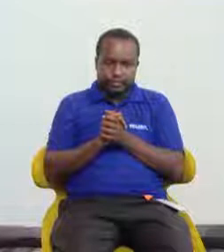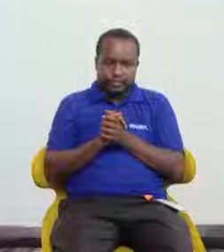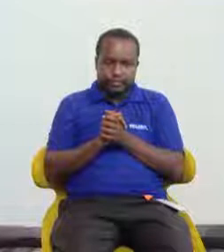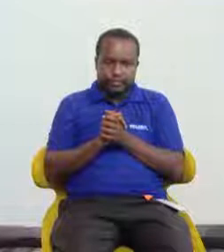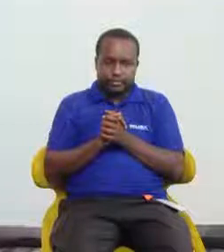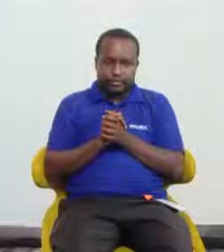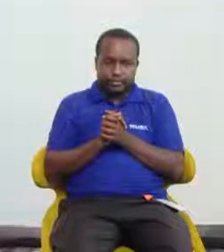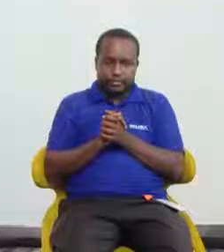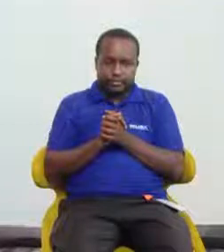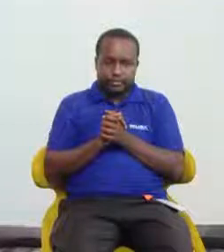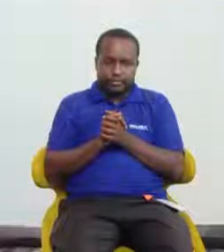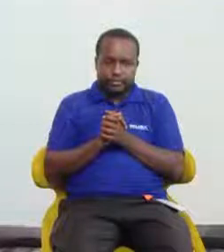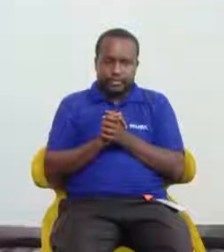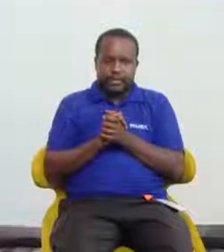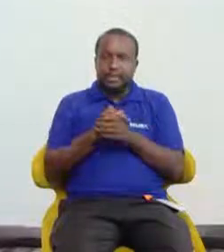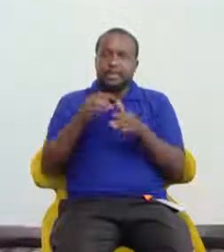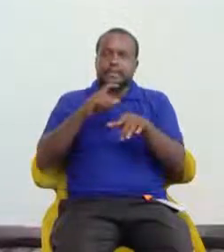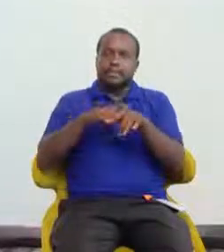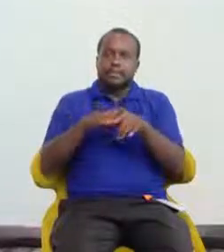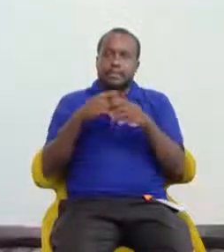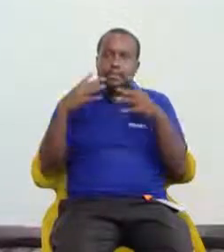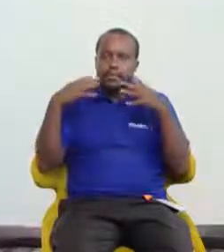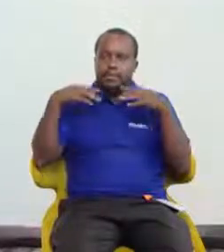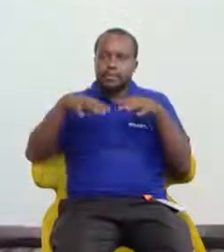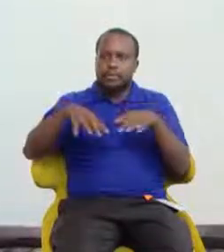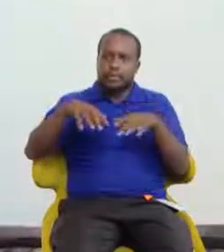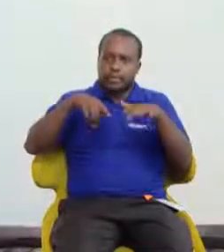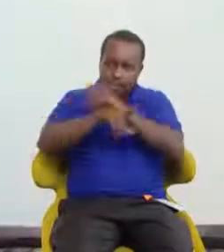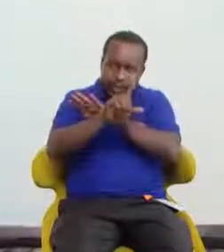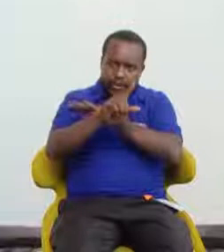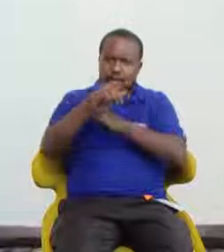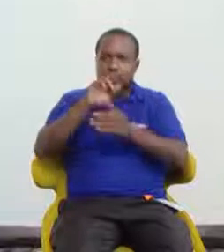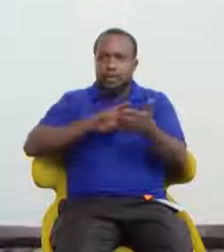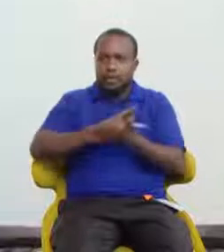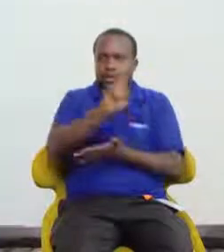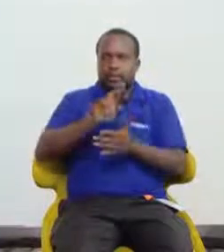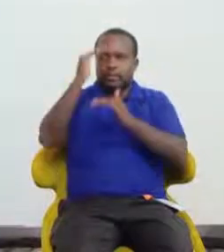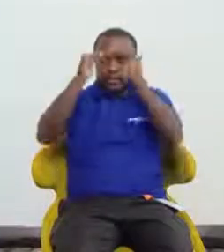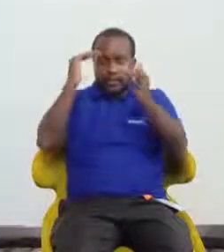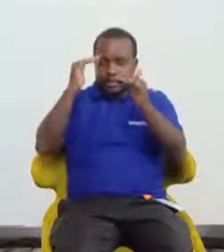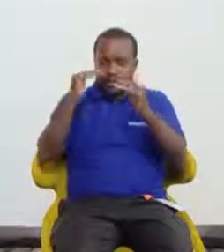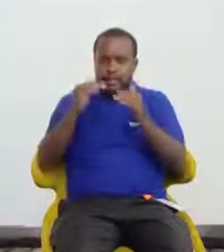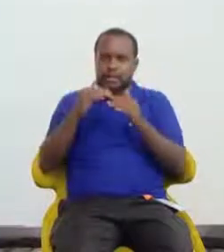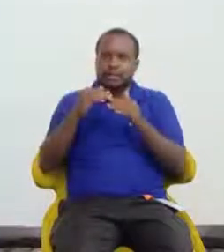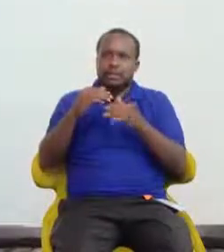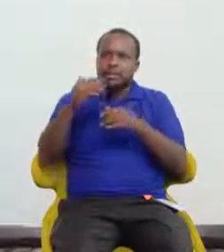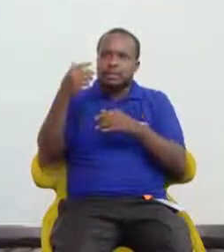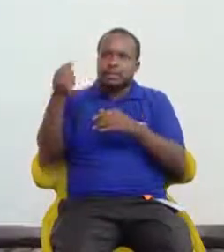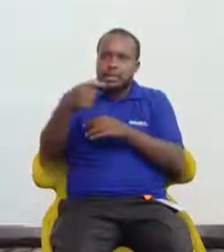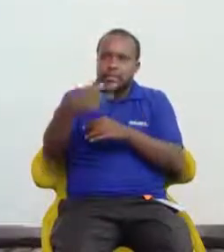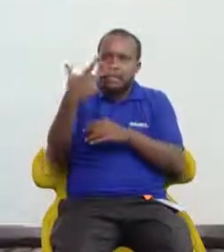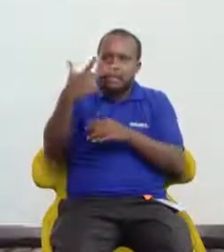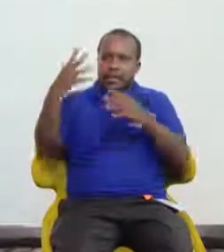deaf, that was the first 3 months after I enrolled into university. That very minute, the